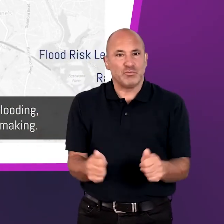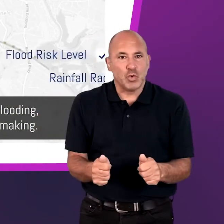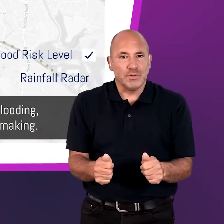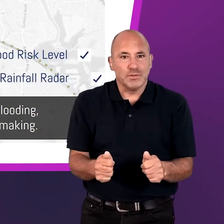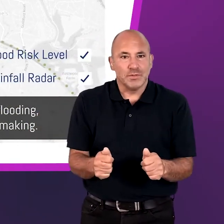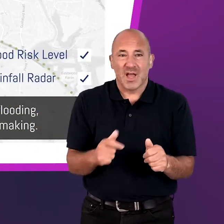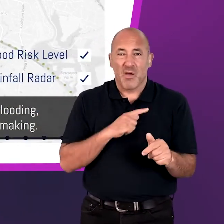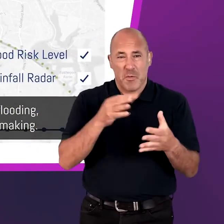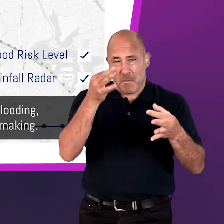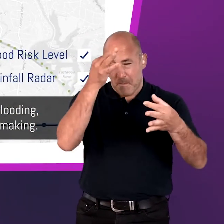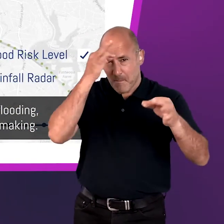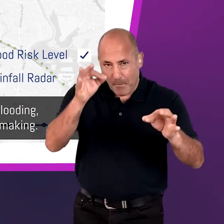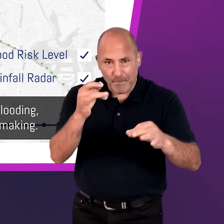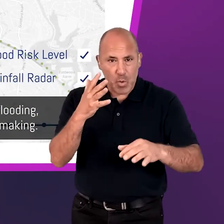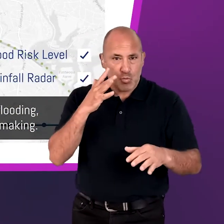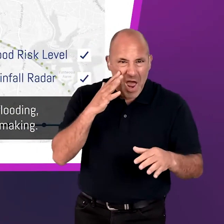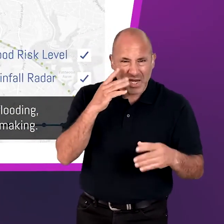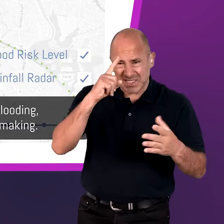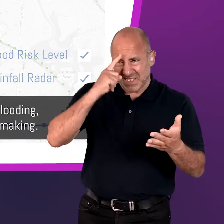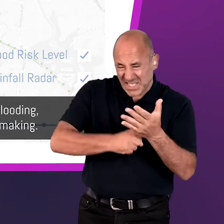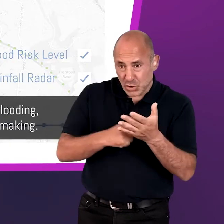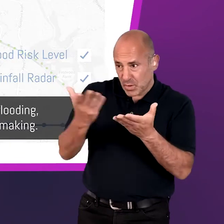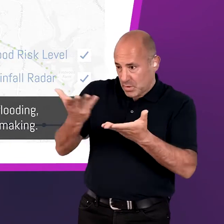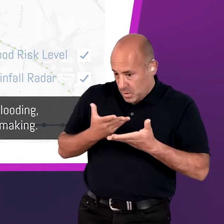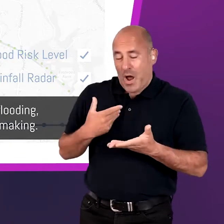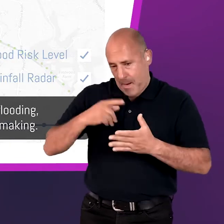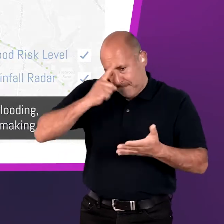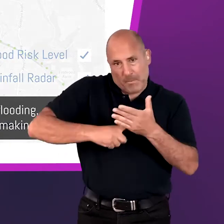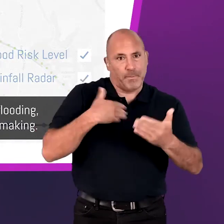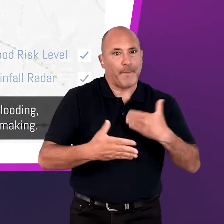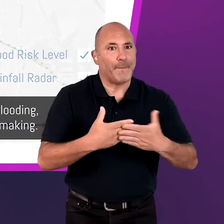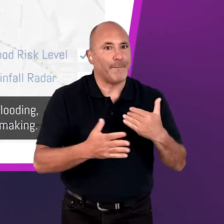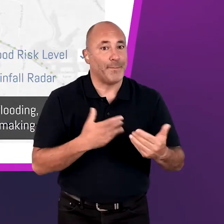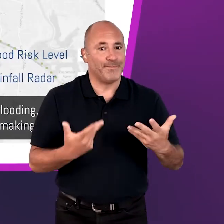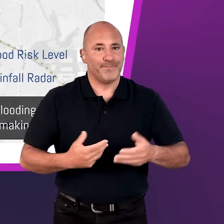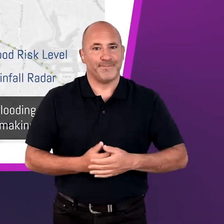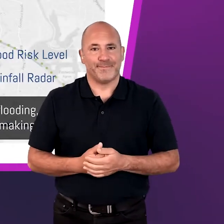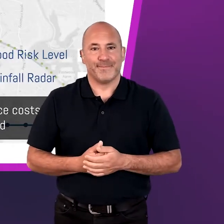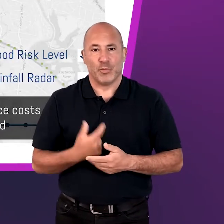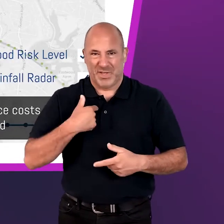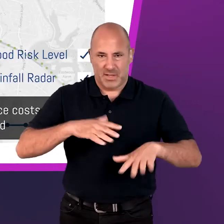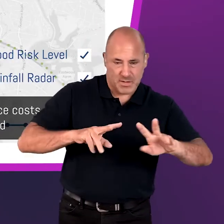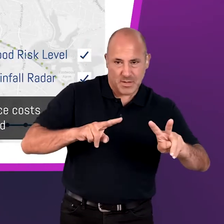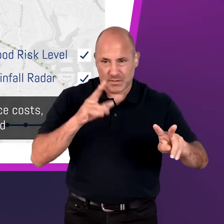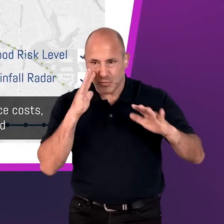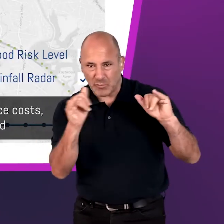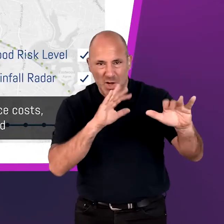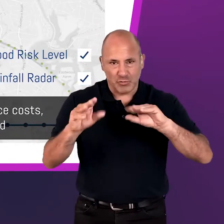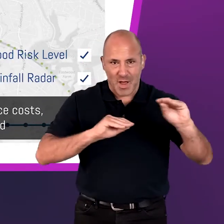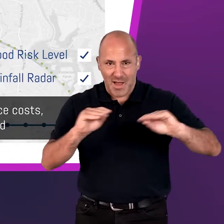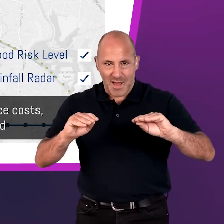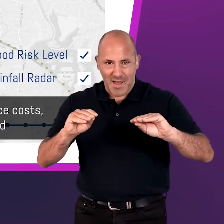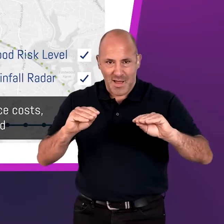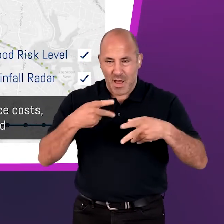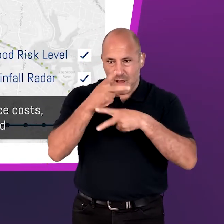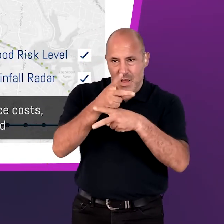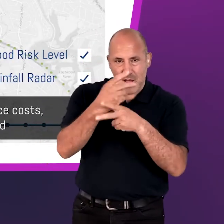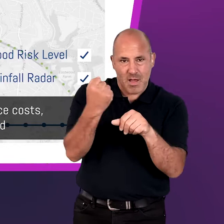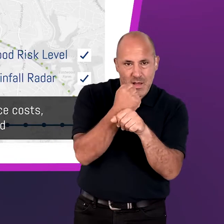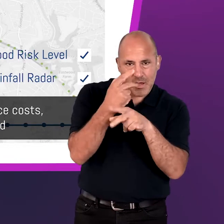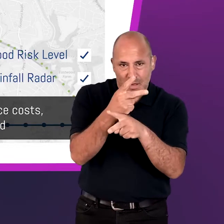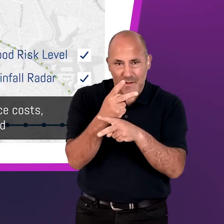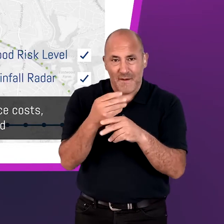risk of flooding through more accurate, timely and trusted decision-making. By proactively managing drainage